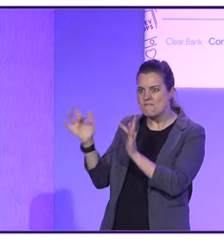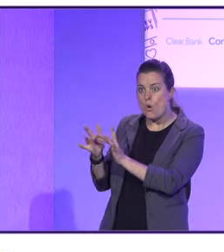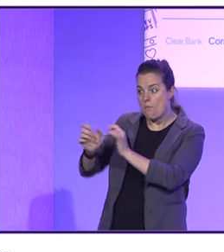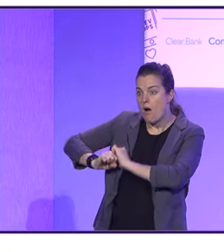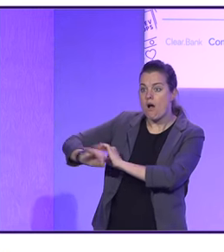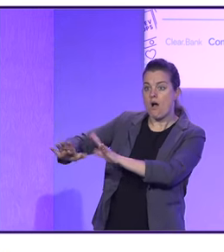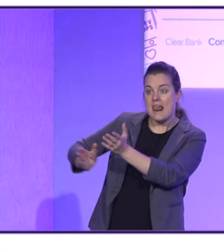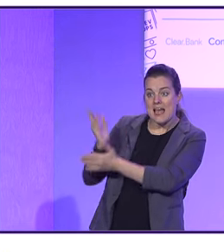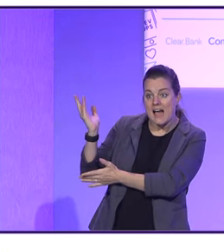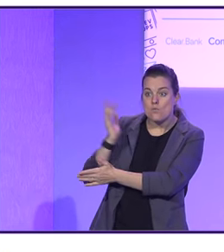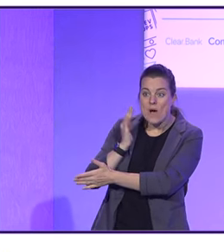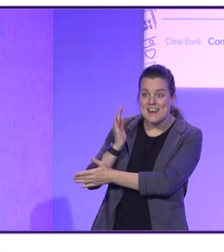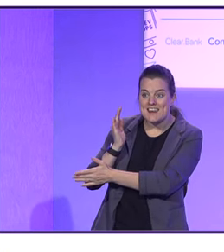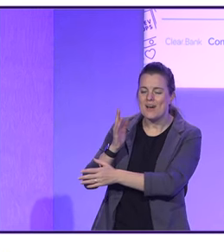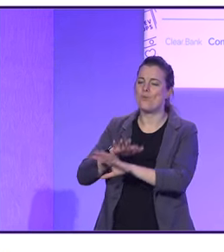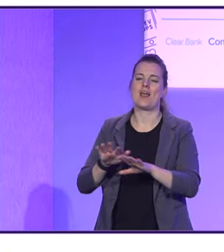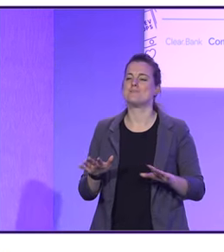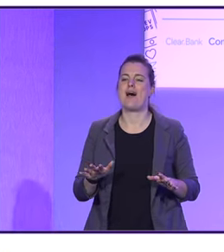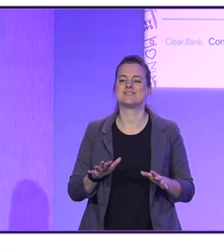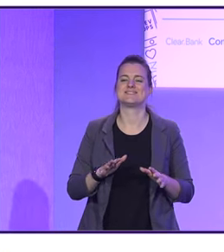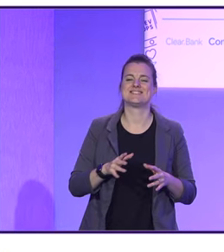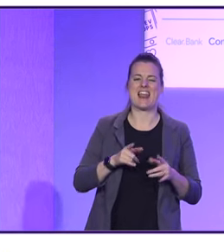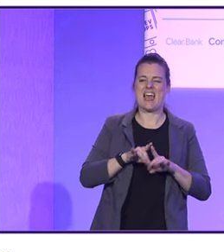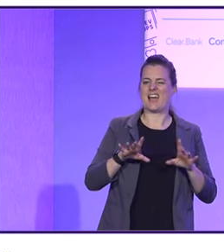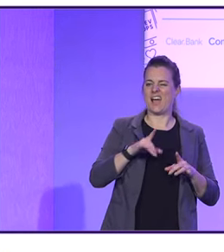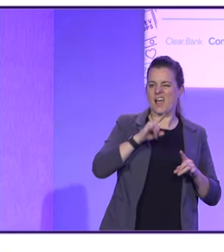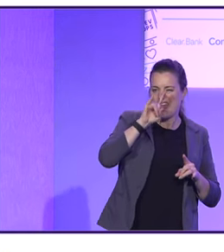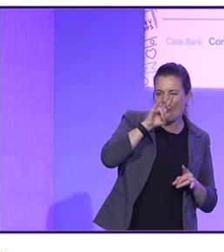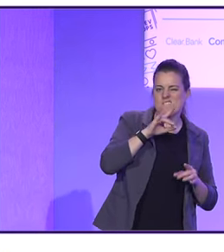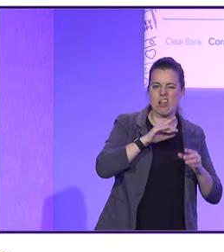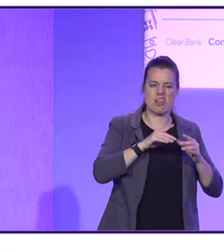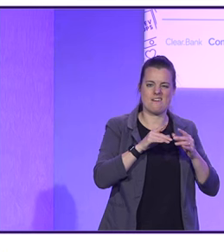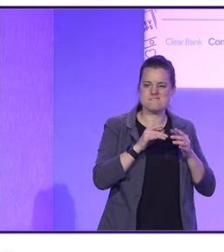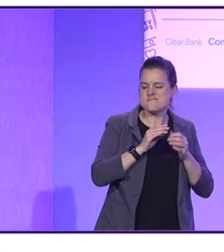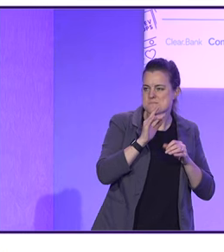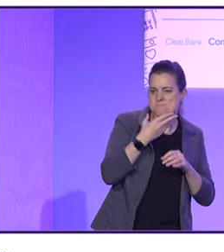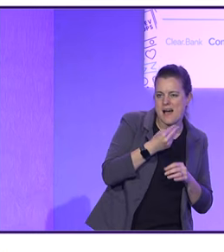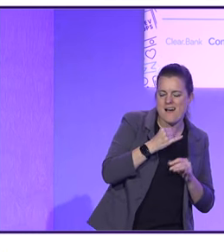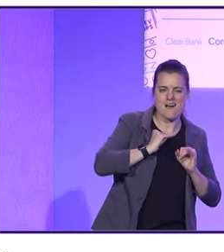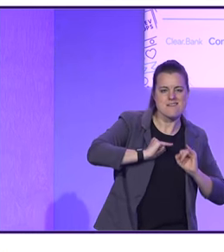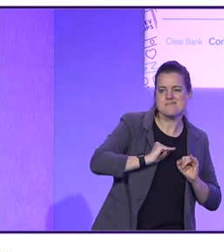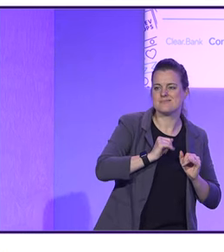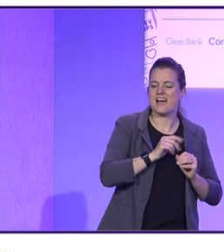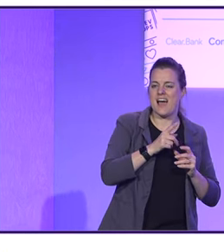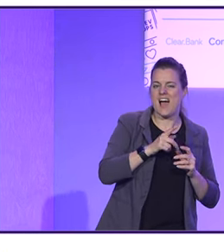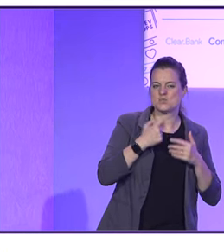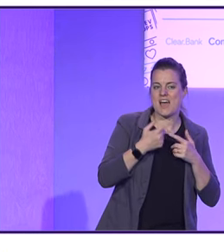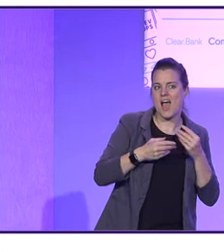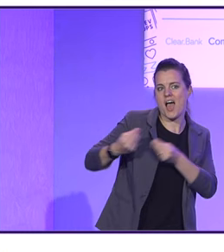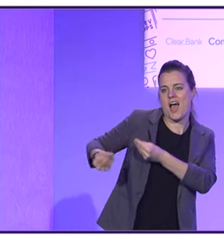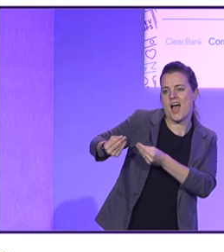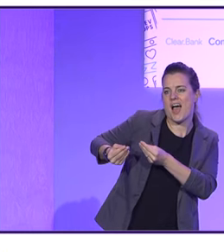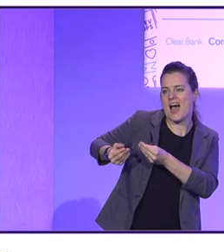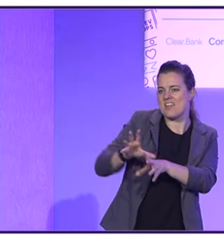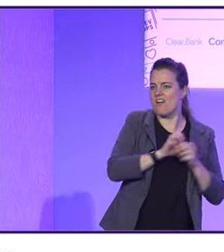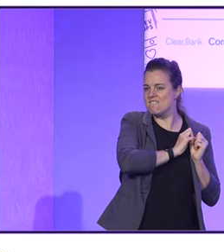live? Well, I'm not some comic book villain who explains their evil plan while it can still be stopped. All of this stuff has been live for several months already. It went live in